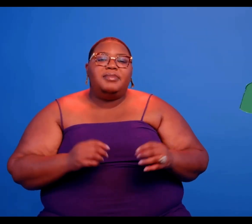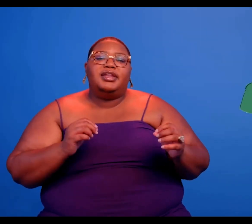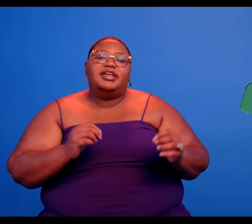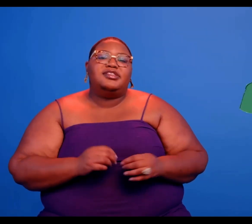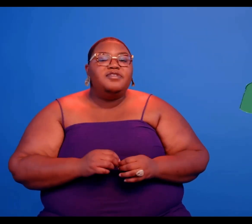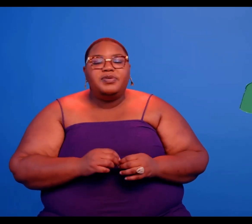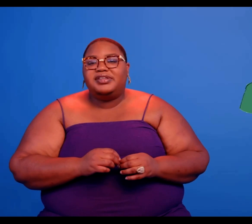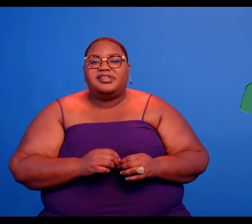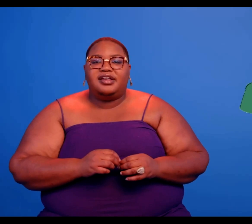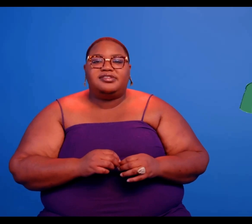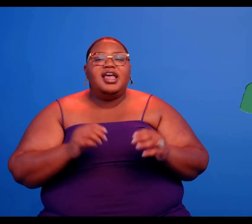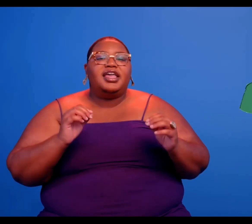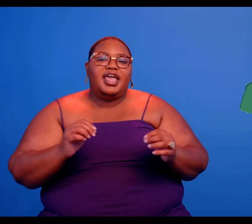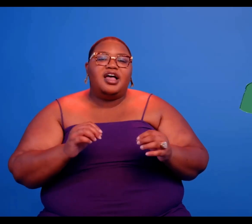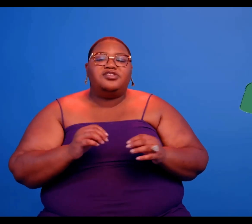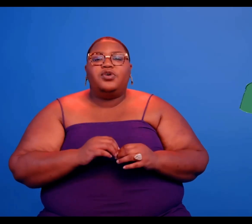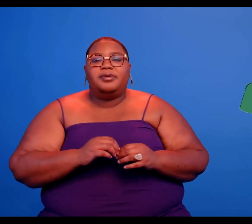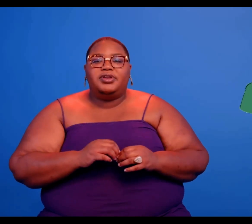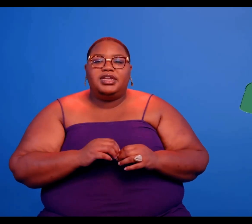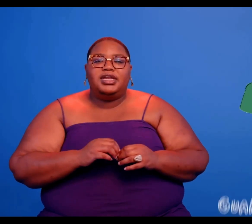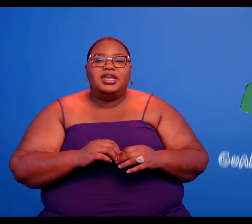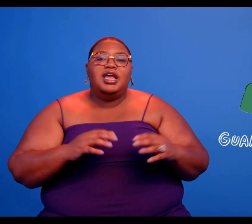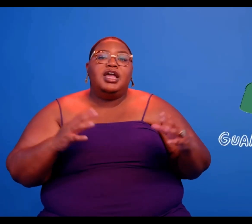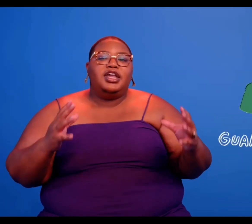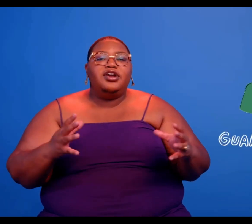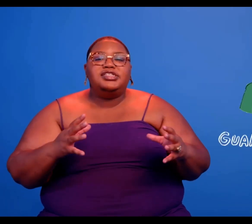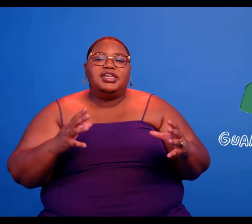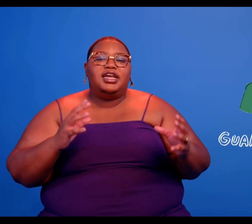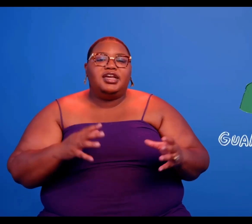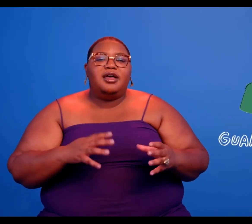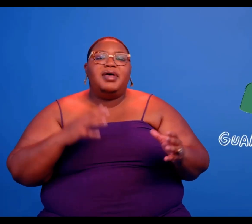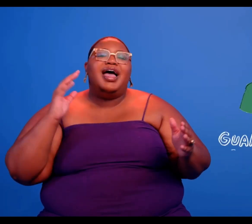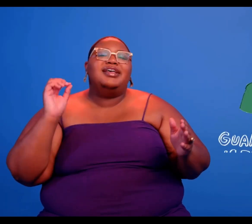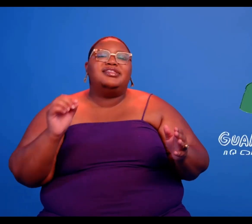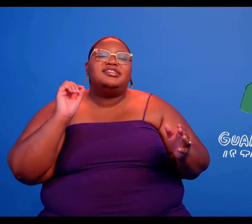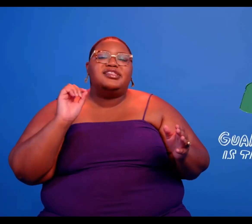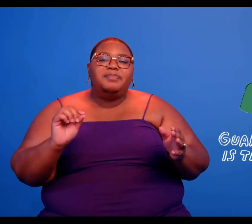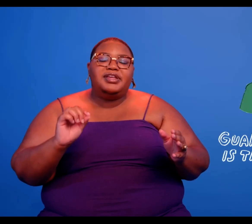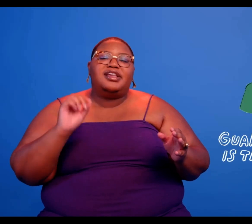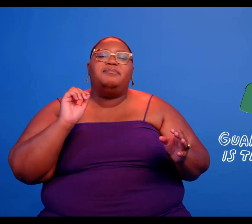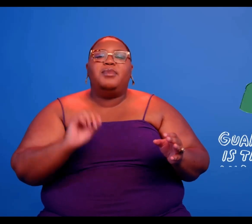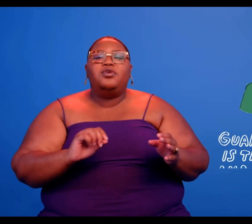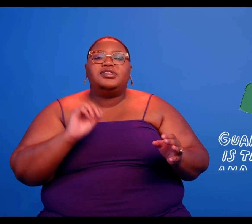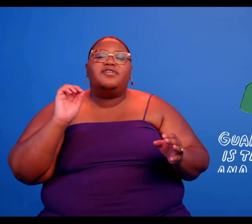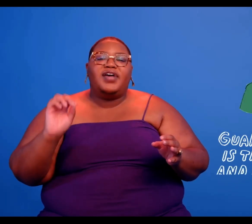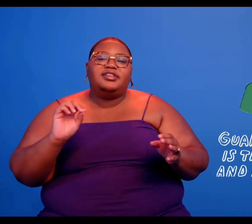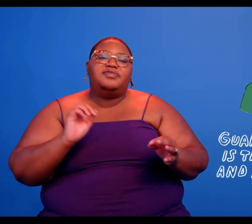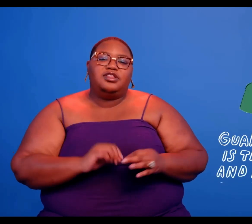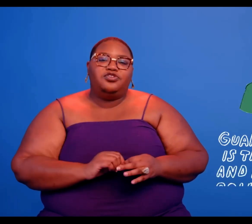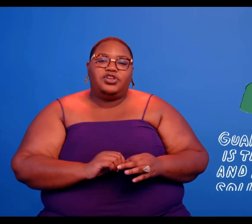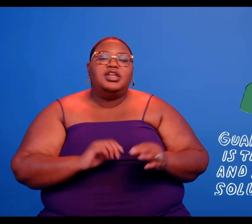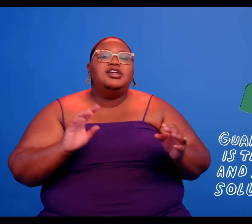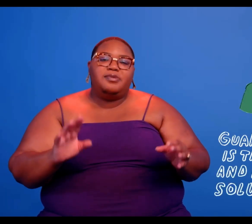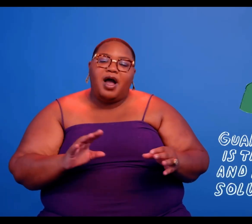to name in his infamous text, Chaos or Community, guaranteed income as the simplest and most